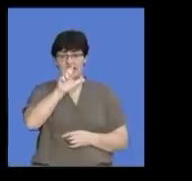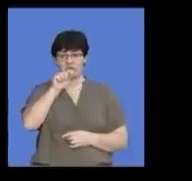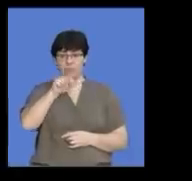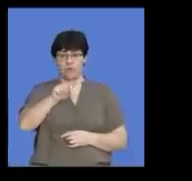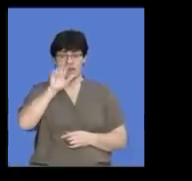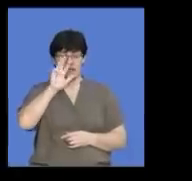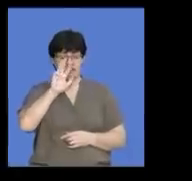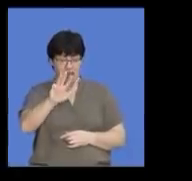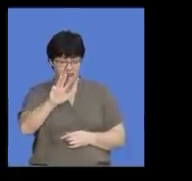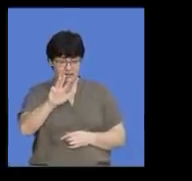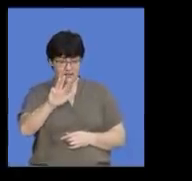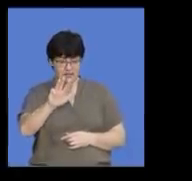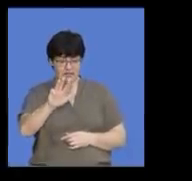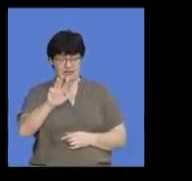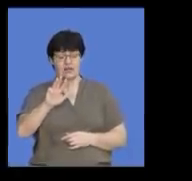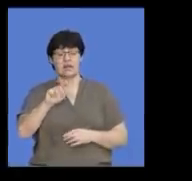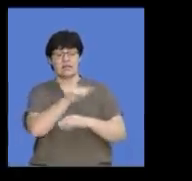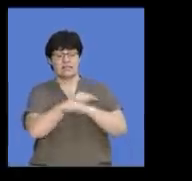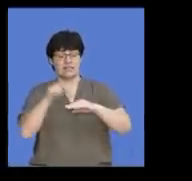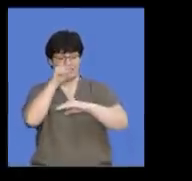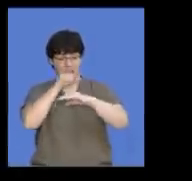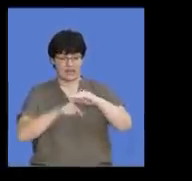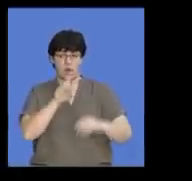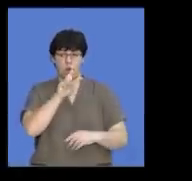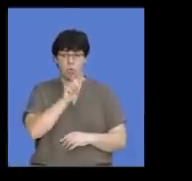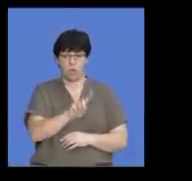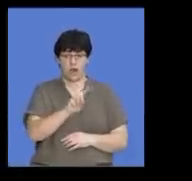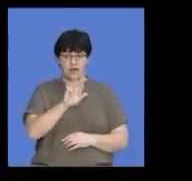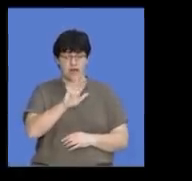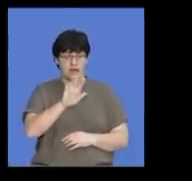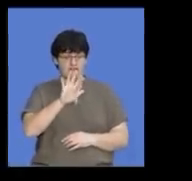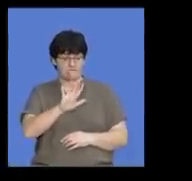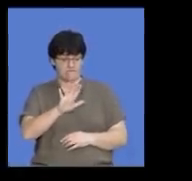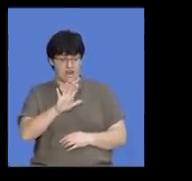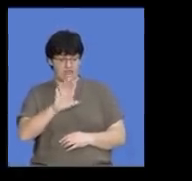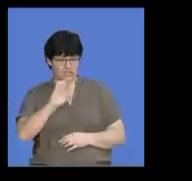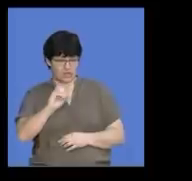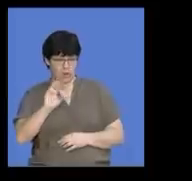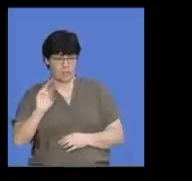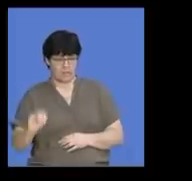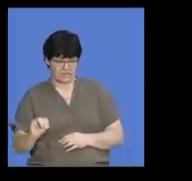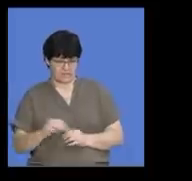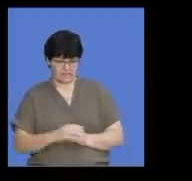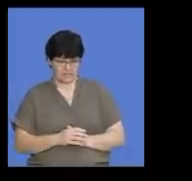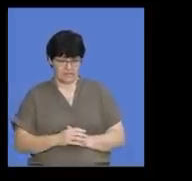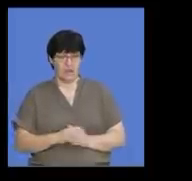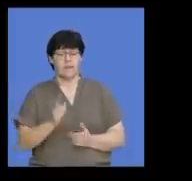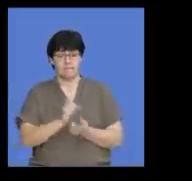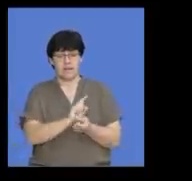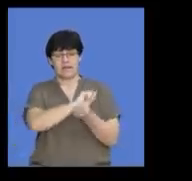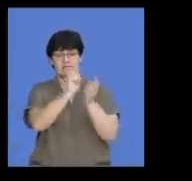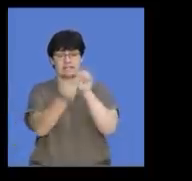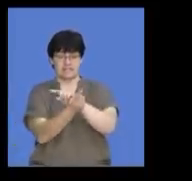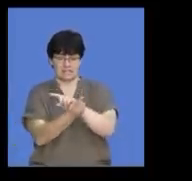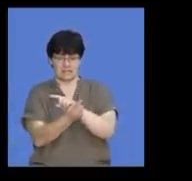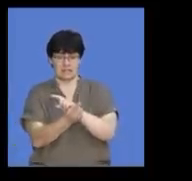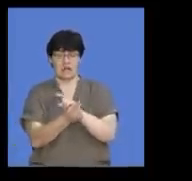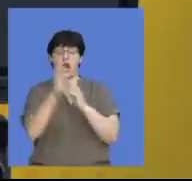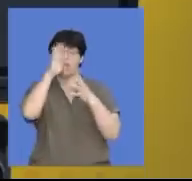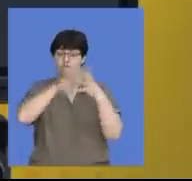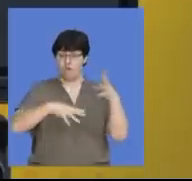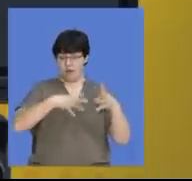237.9 divided by 1950 meters. Now note, I've substituted in your